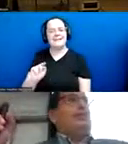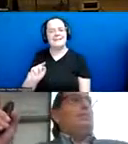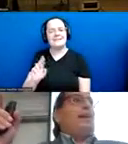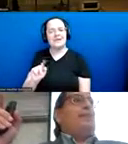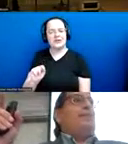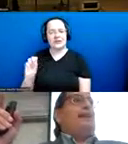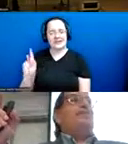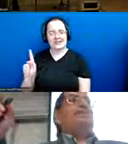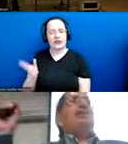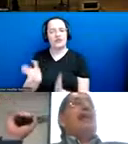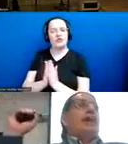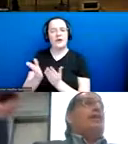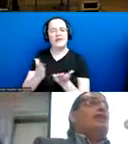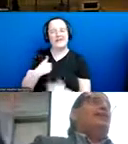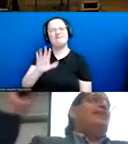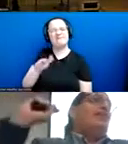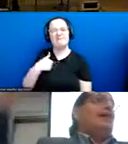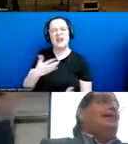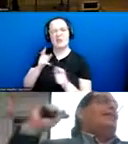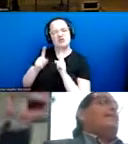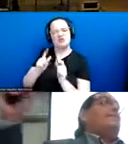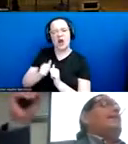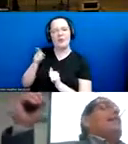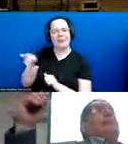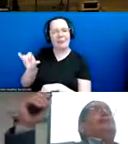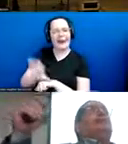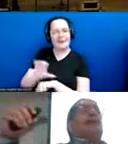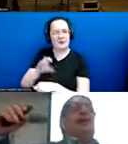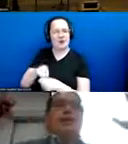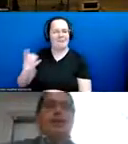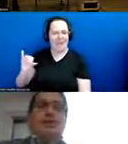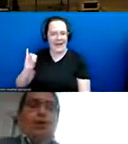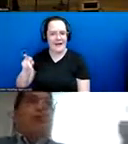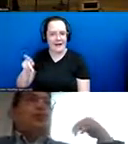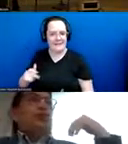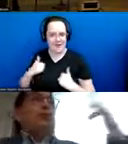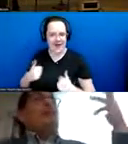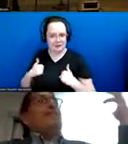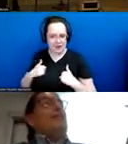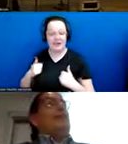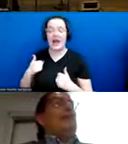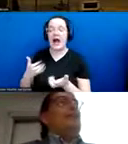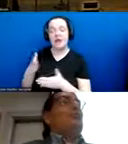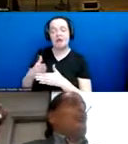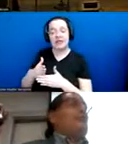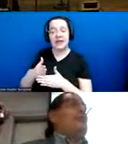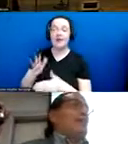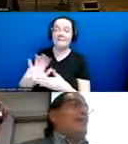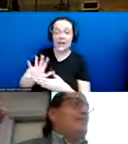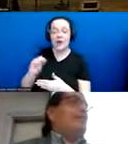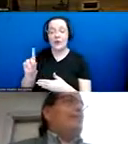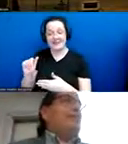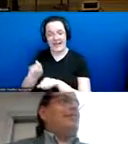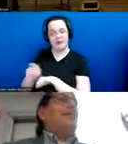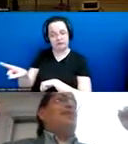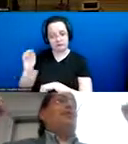computer in this IP address, and I want to share video and data, right? So you will eventually like to do something